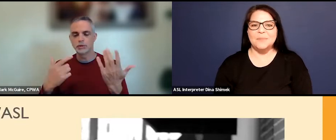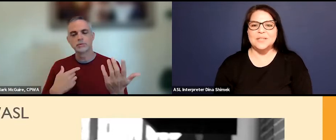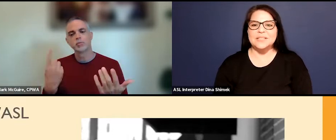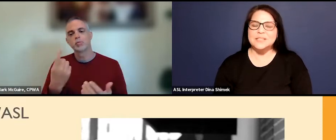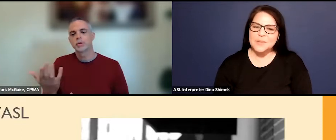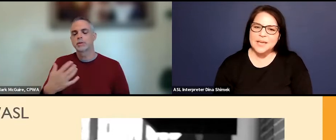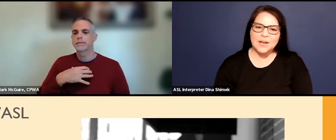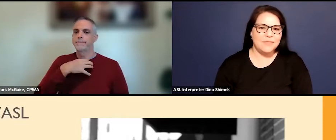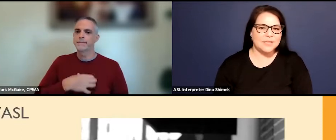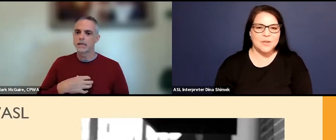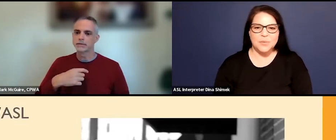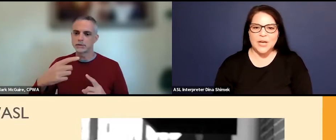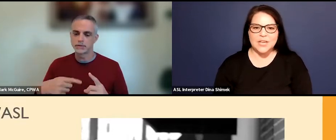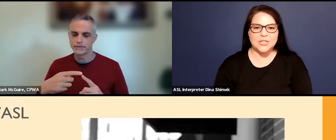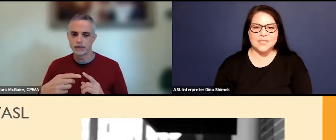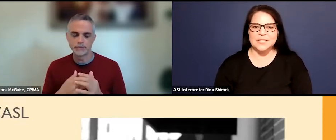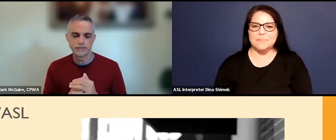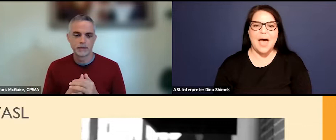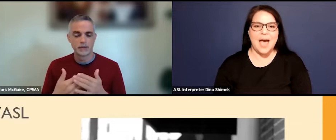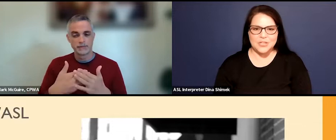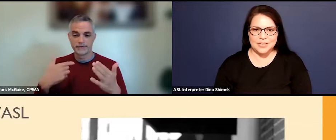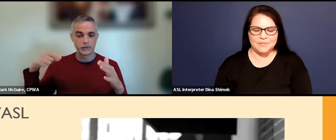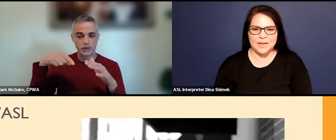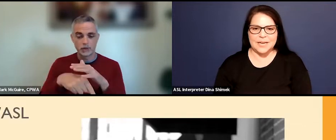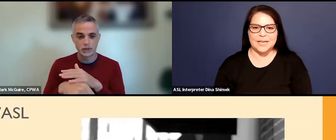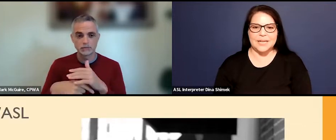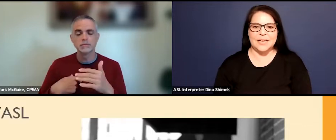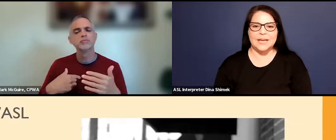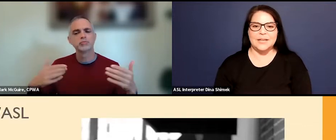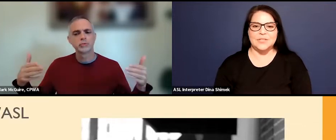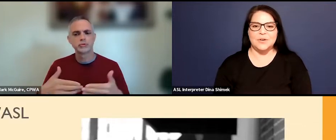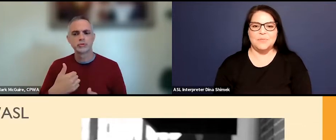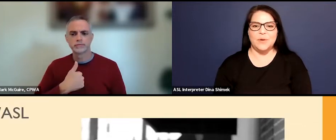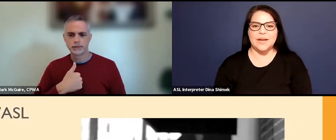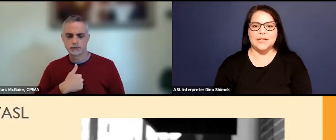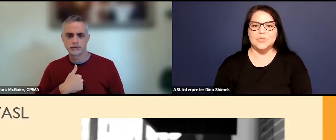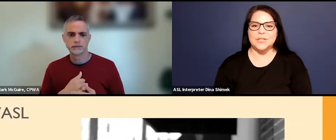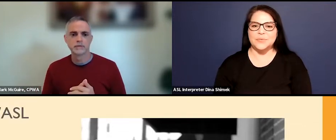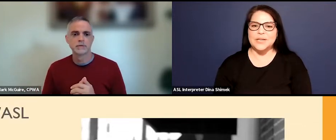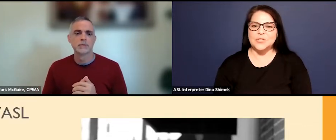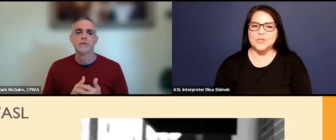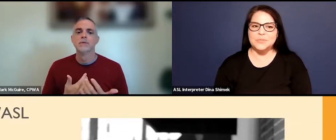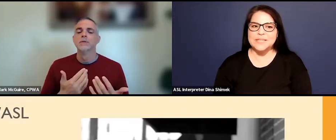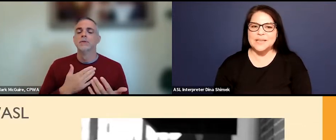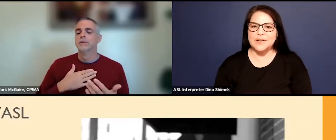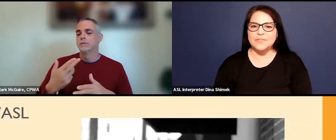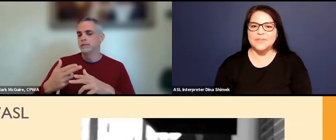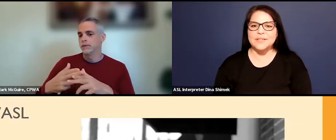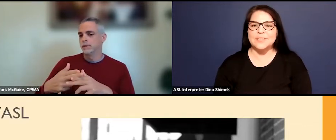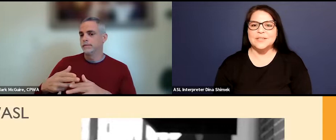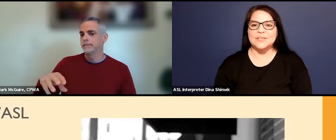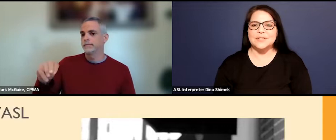And I'll be speaking on effective communication. This is a passion of mine. And so before I get into it, I do want to introduce